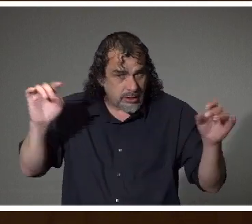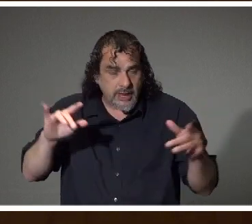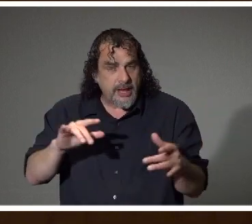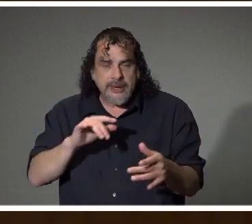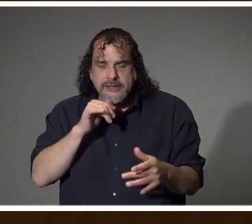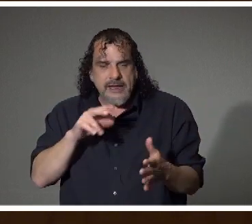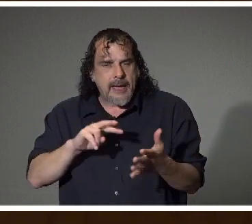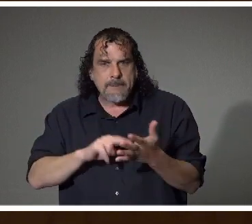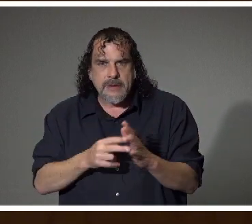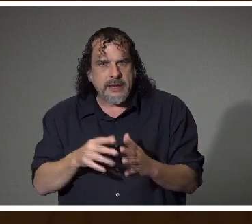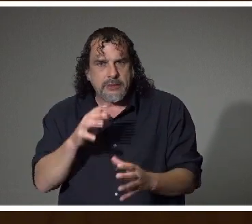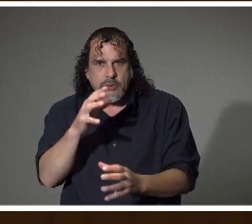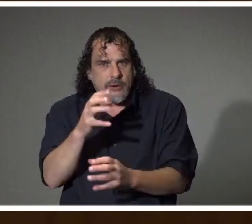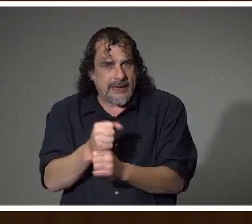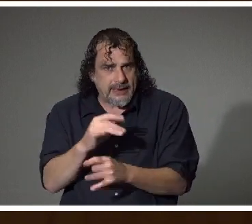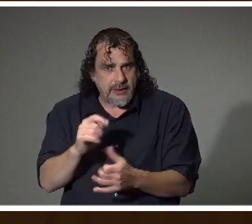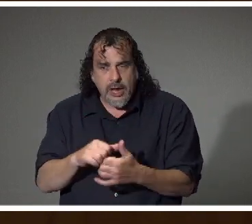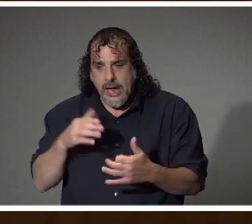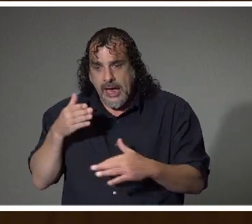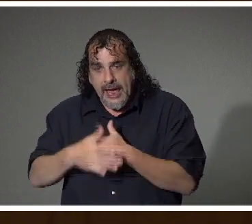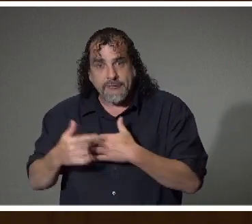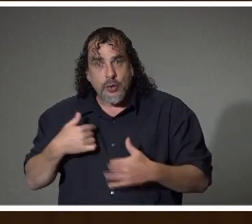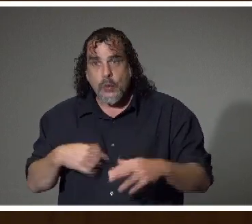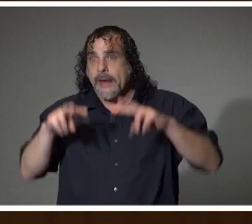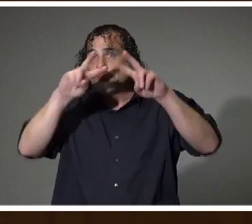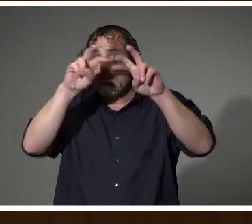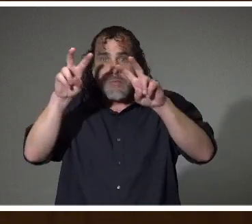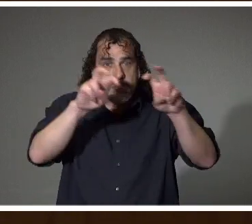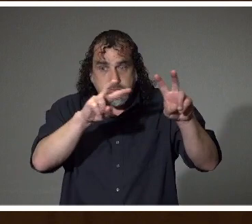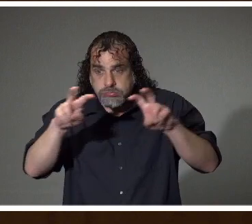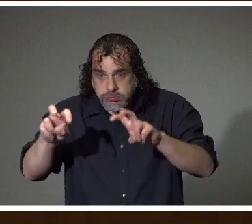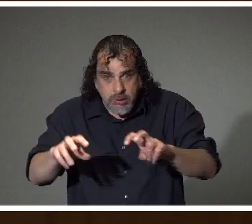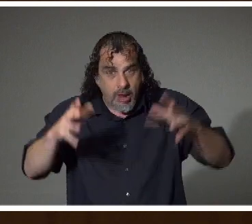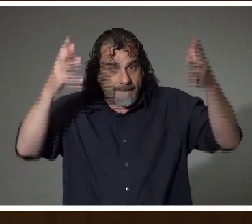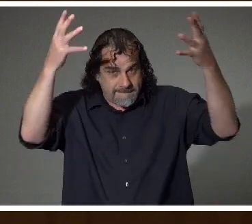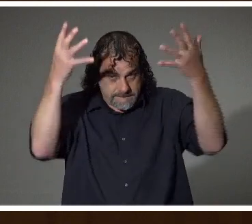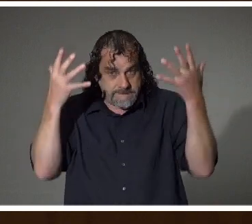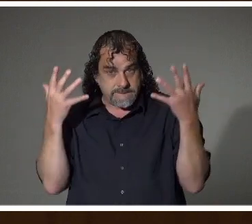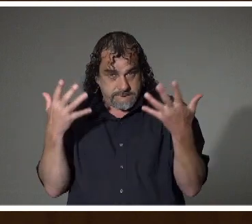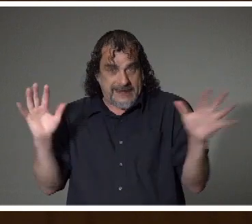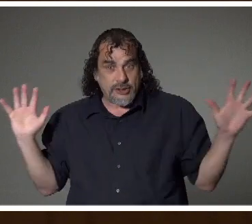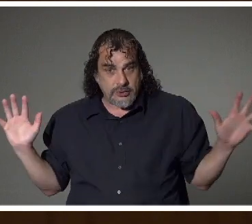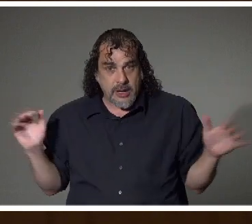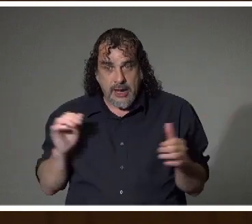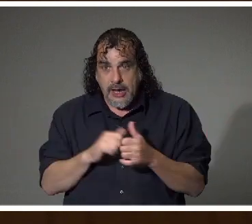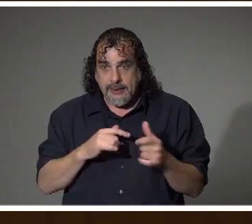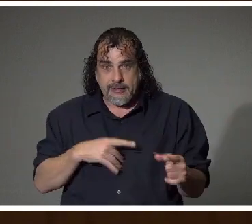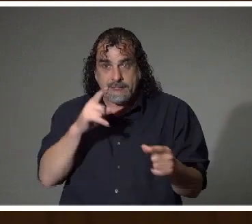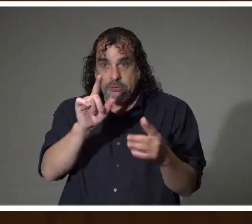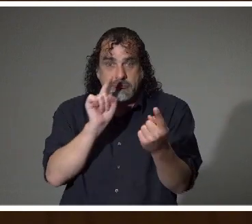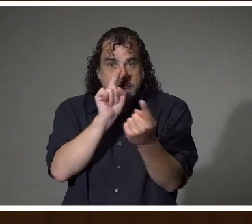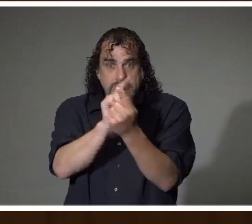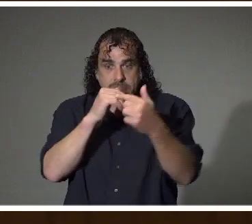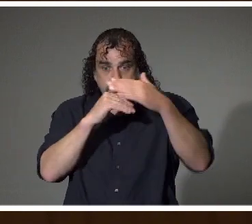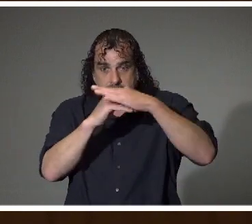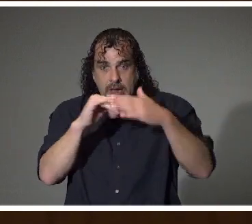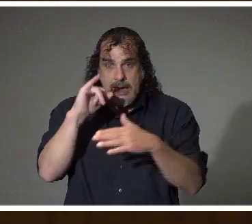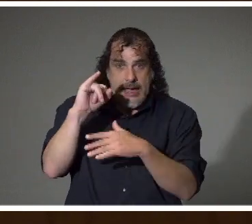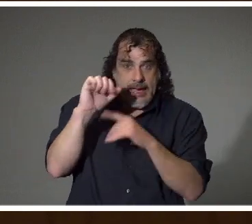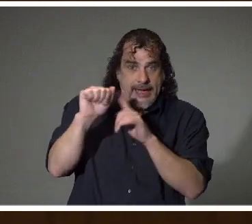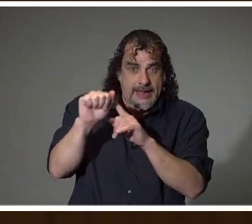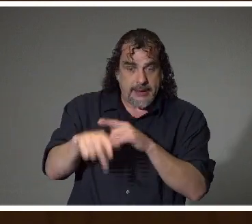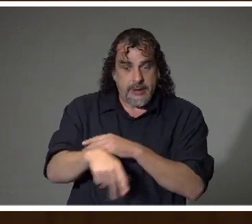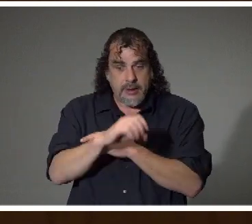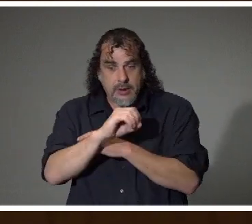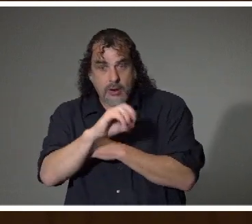will not. Once damage estimates are completed, and if the appropriate thresholds are made for both IA